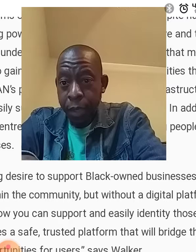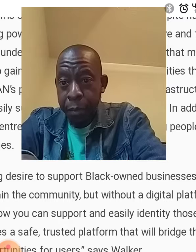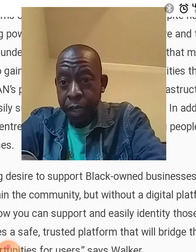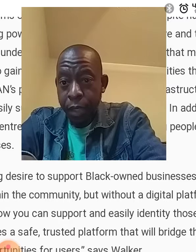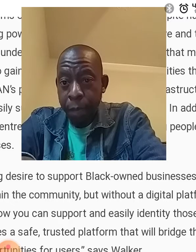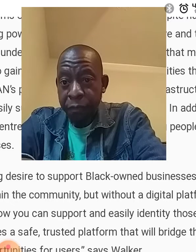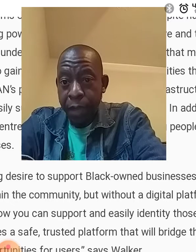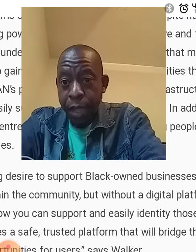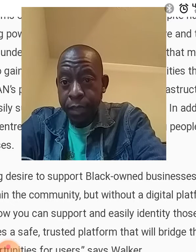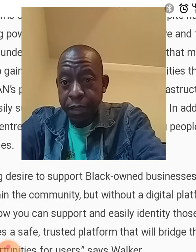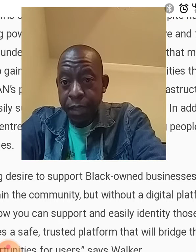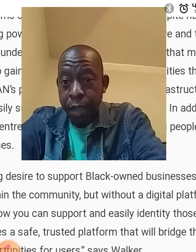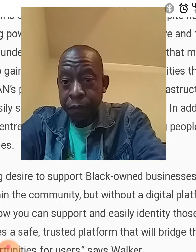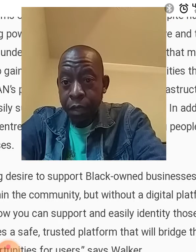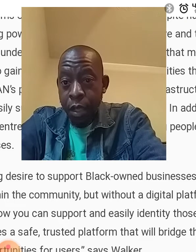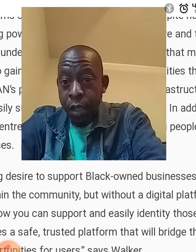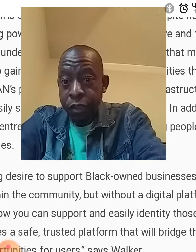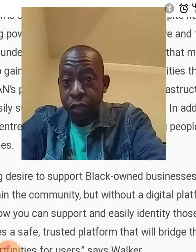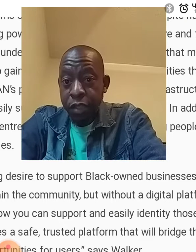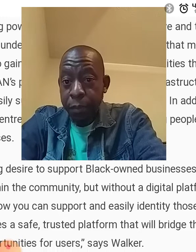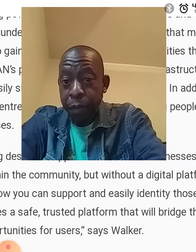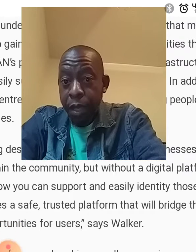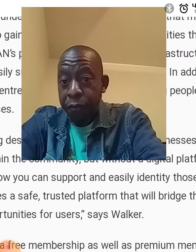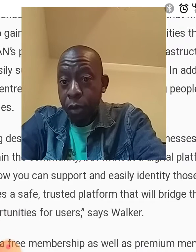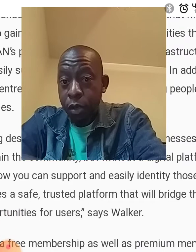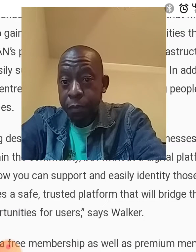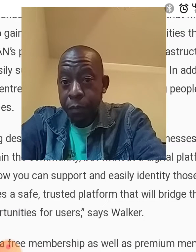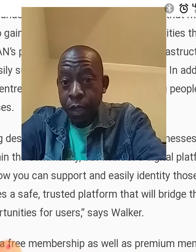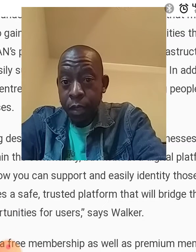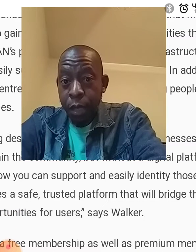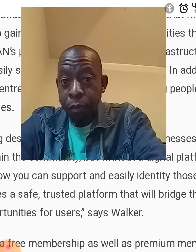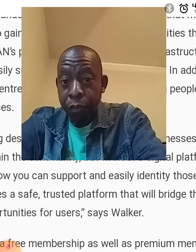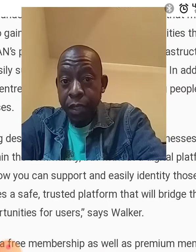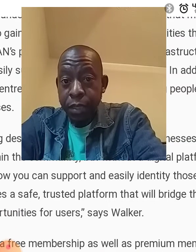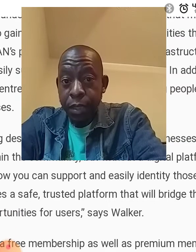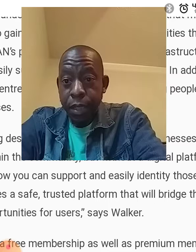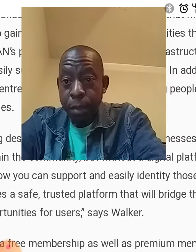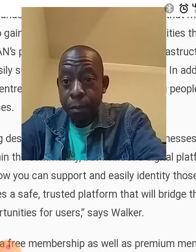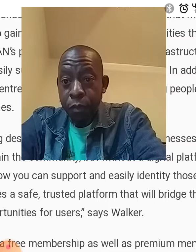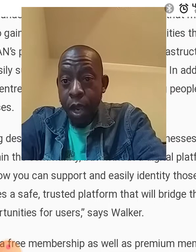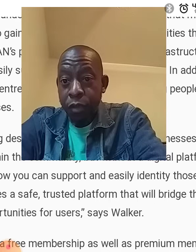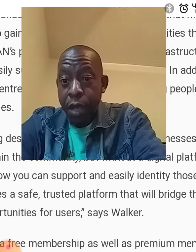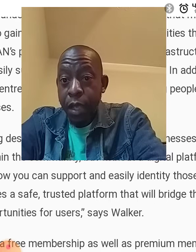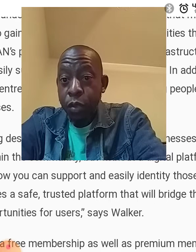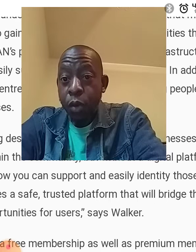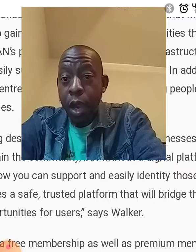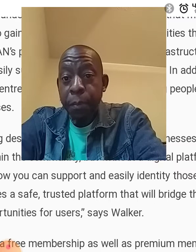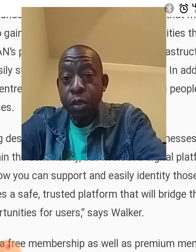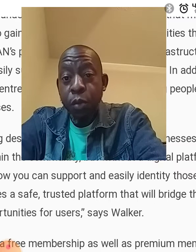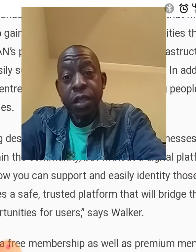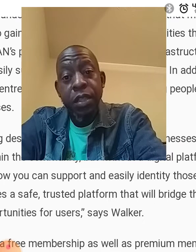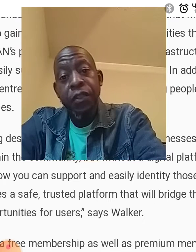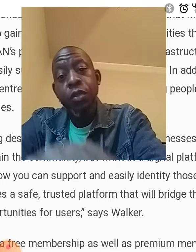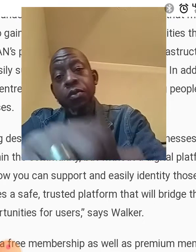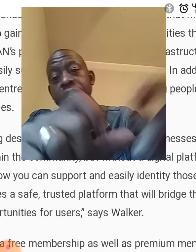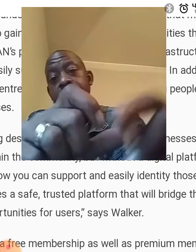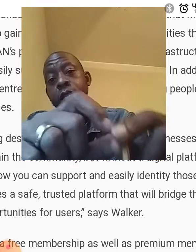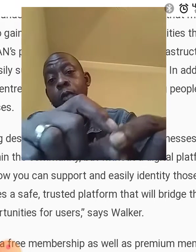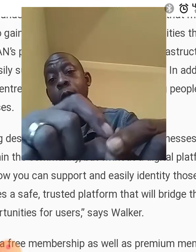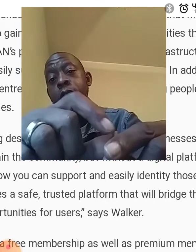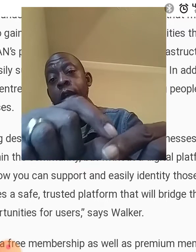Okay, Bean now provides a safe, trusted platform that will bridge the gap while creating new opportunities for